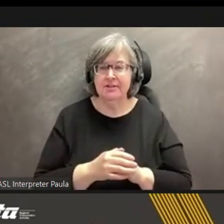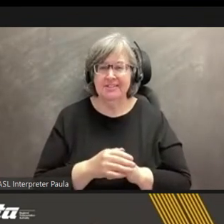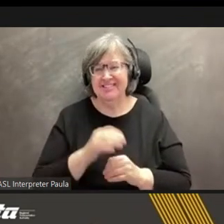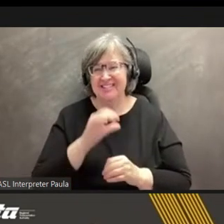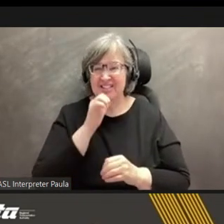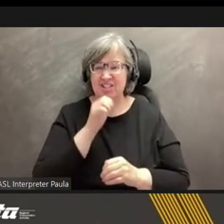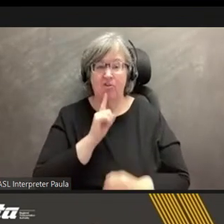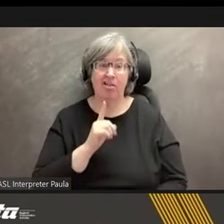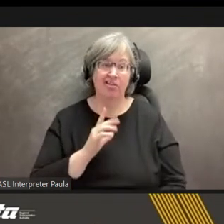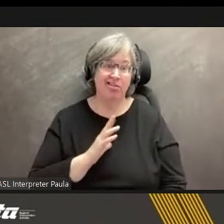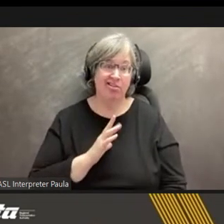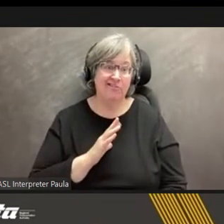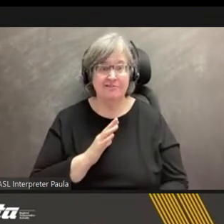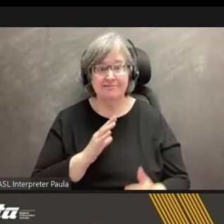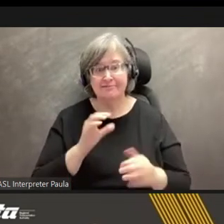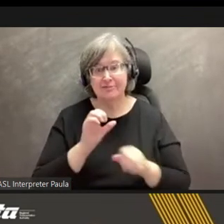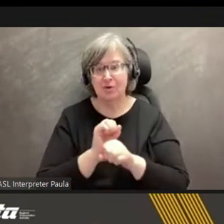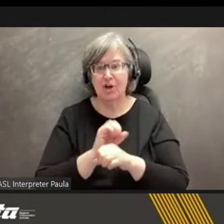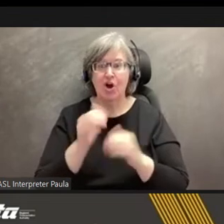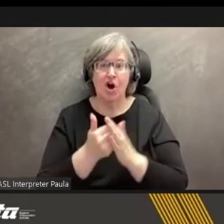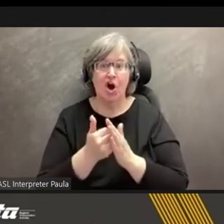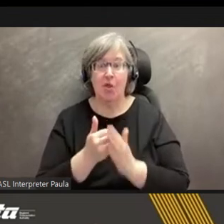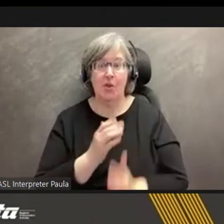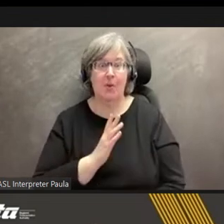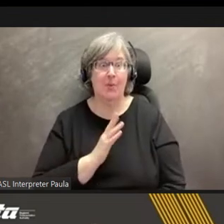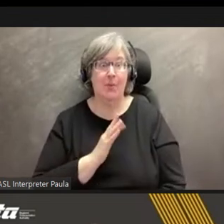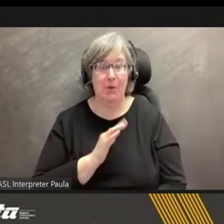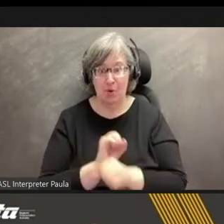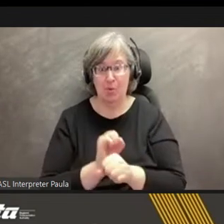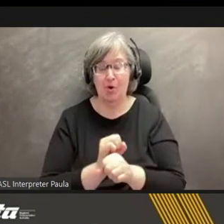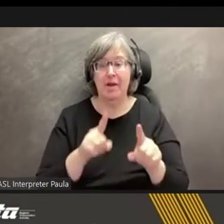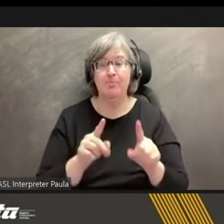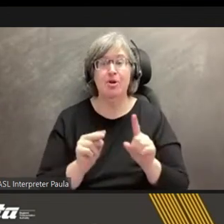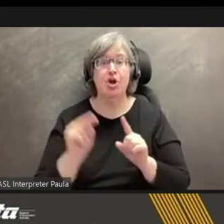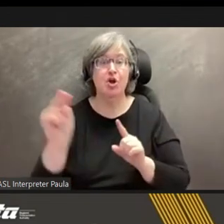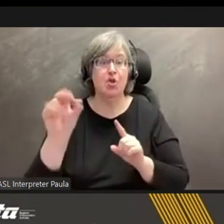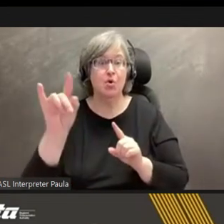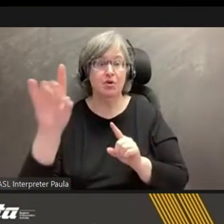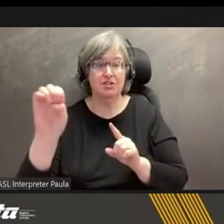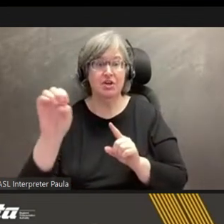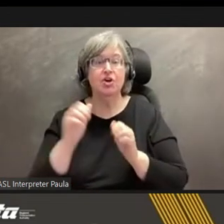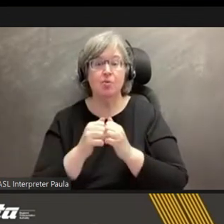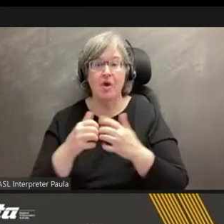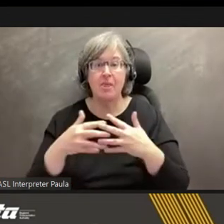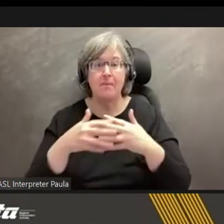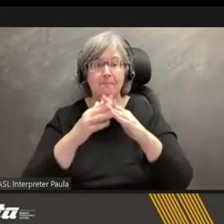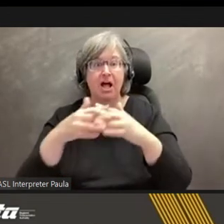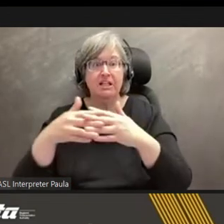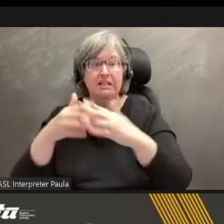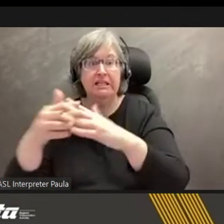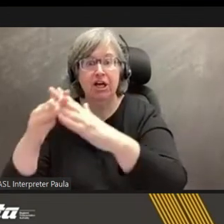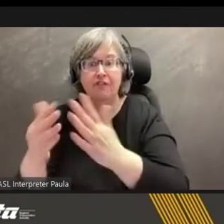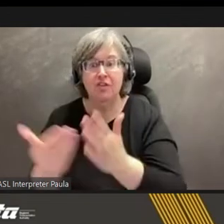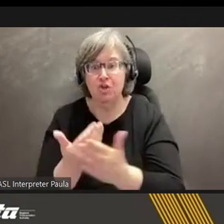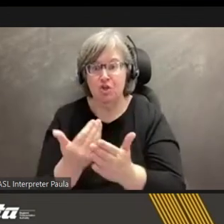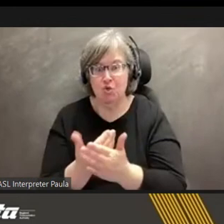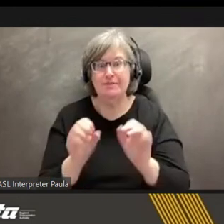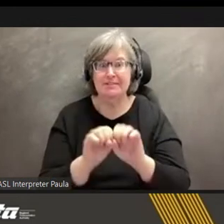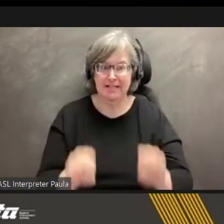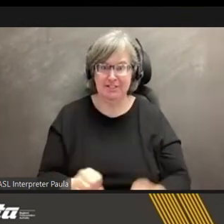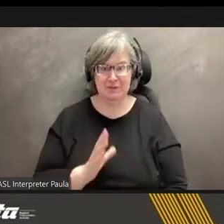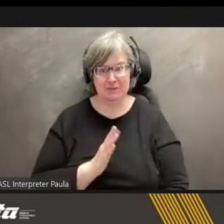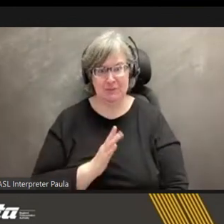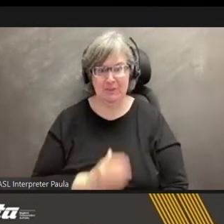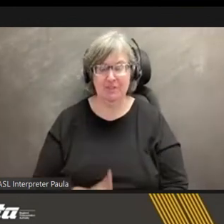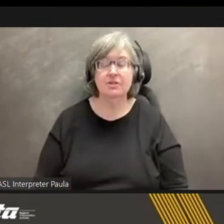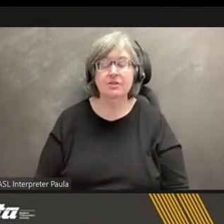to be honest with you. All the sexy work is going to start happening on the north side with the build of the new stations. We